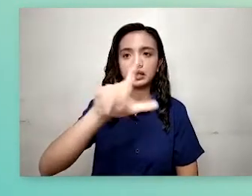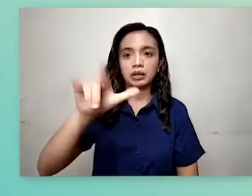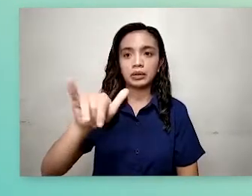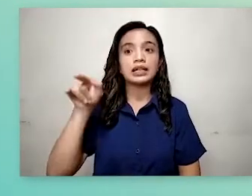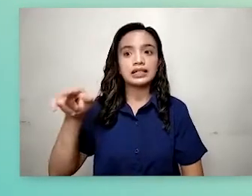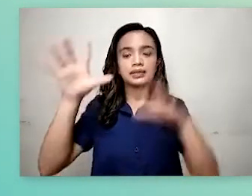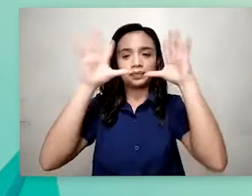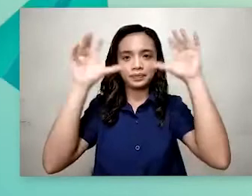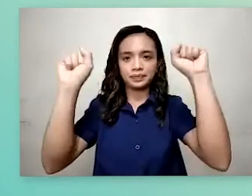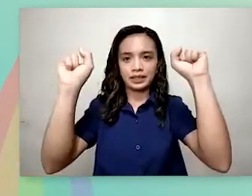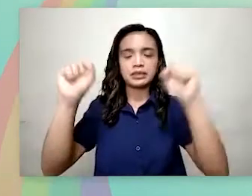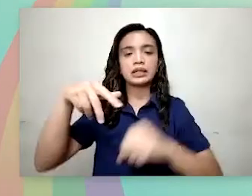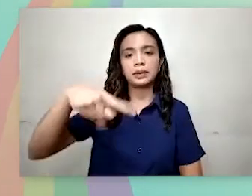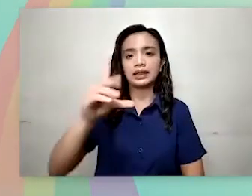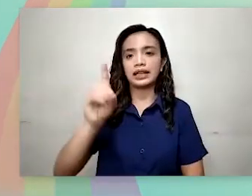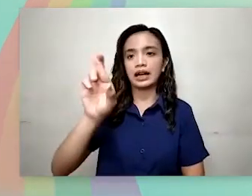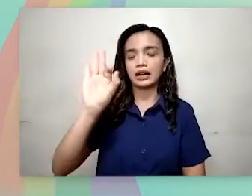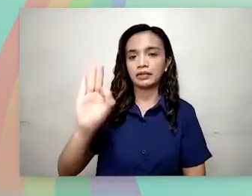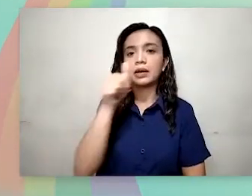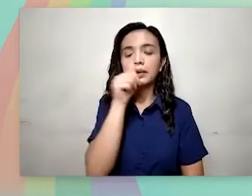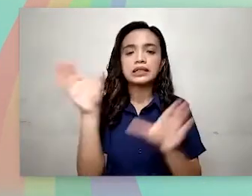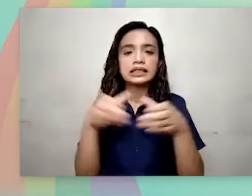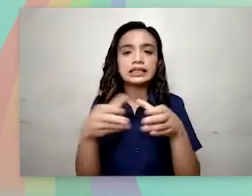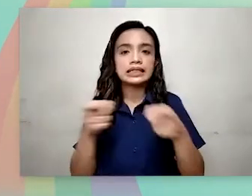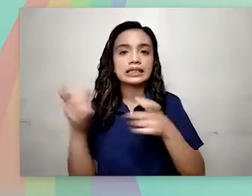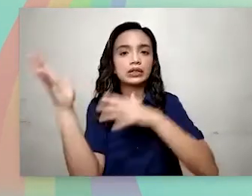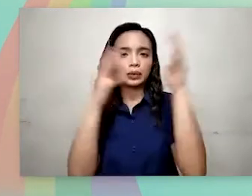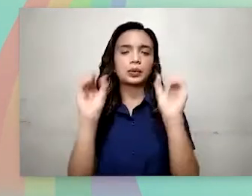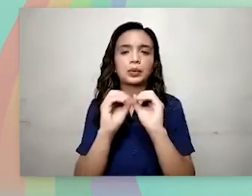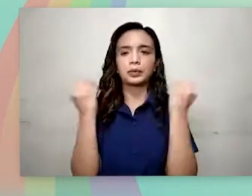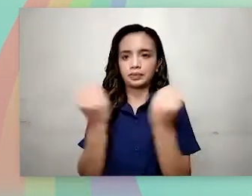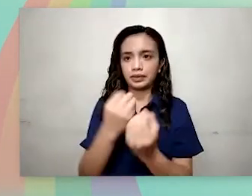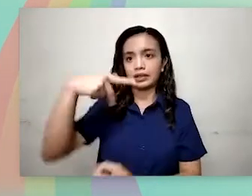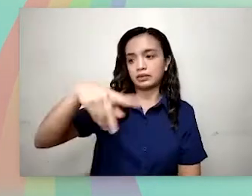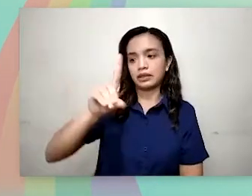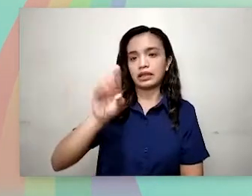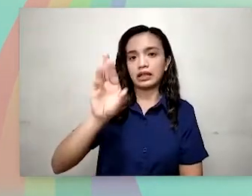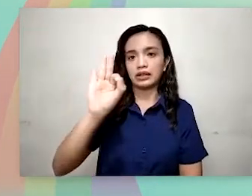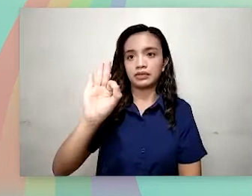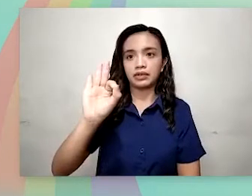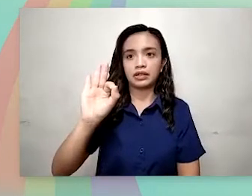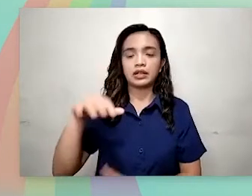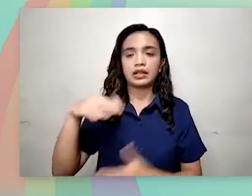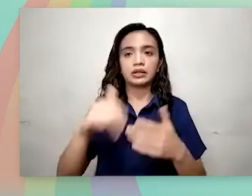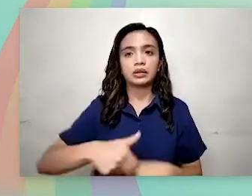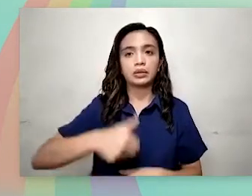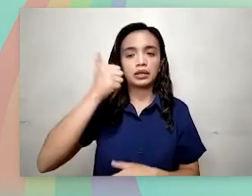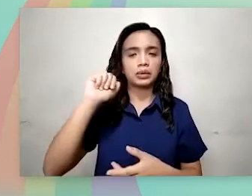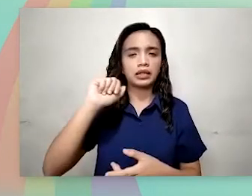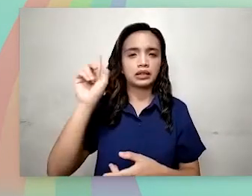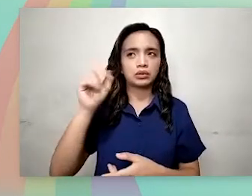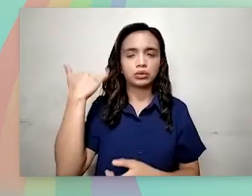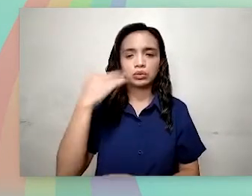or PDRF, a private sector disaster management organization. PDRF won the 2016 Prince of Wales Business and Community